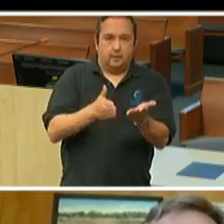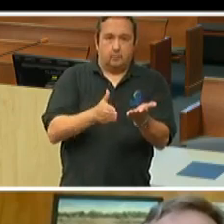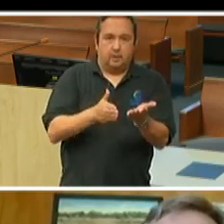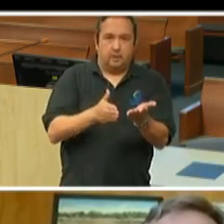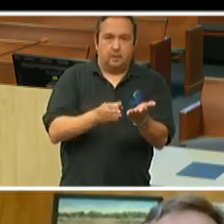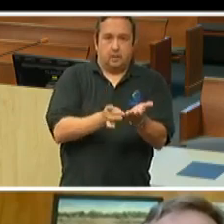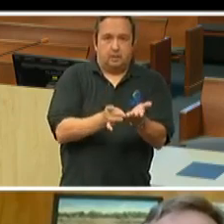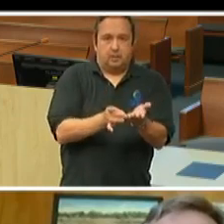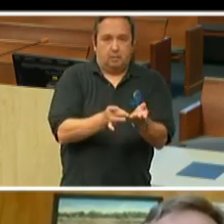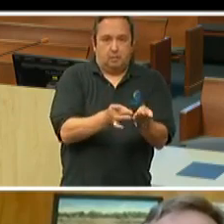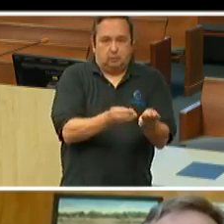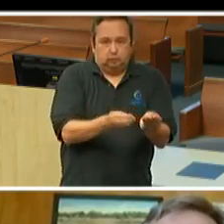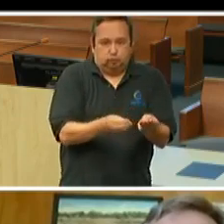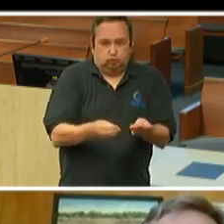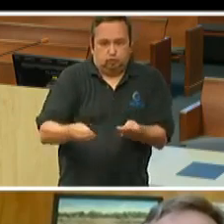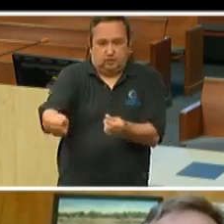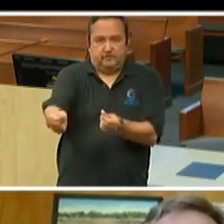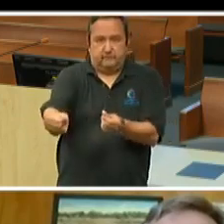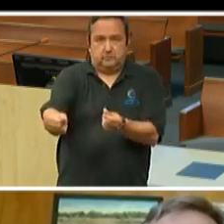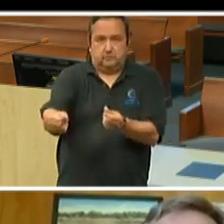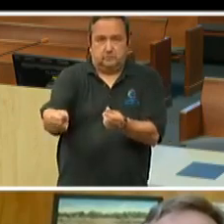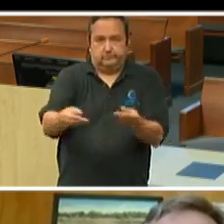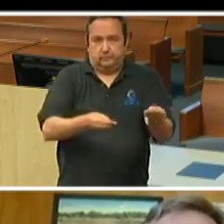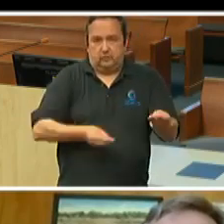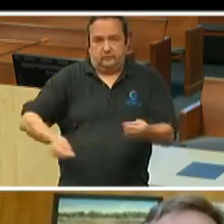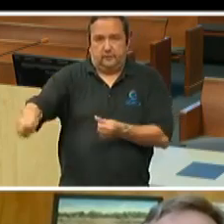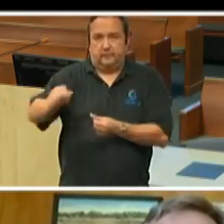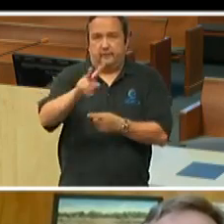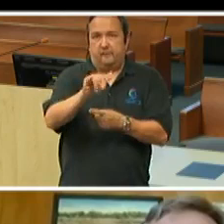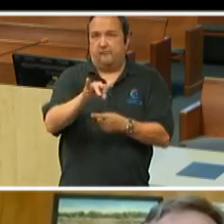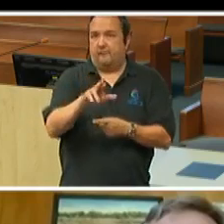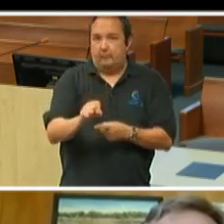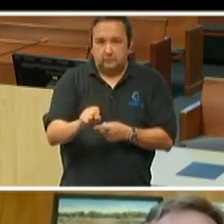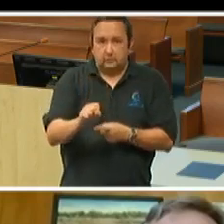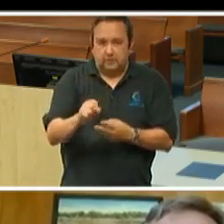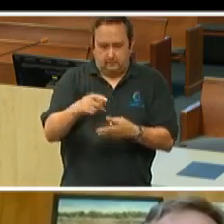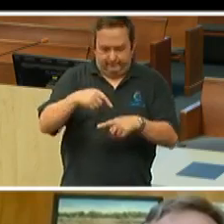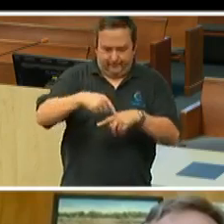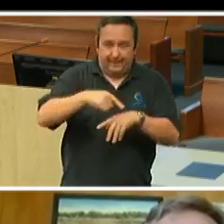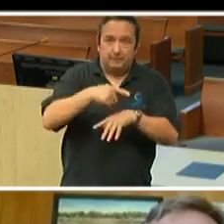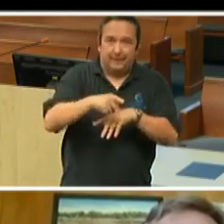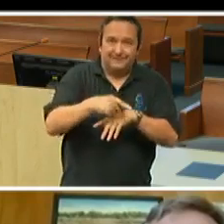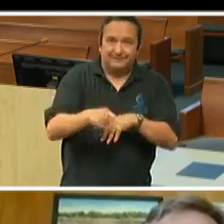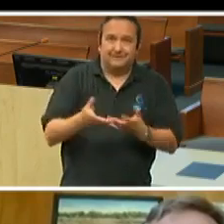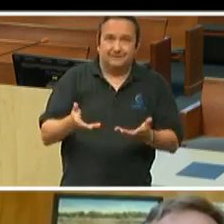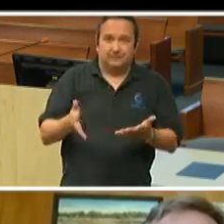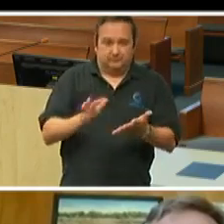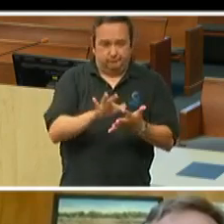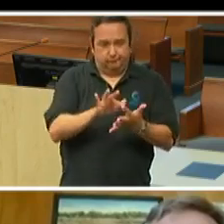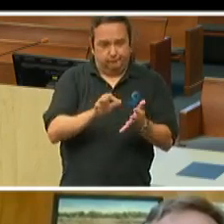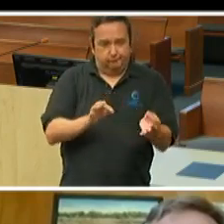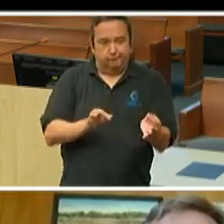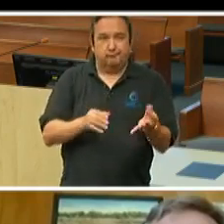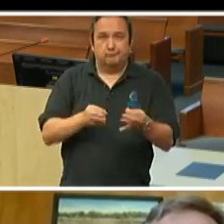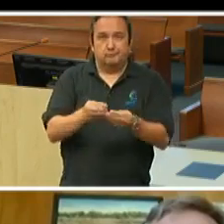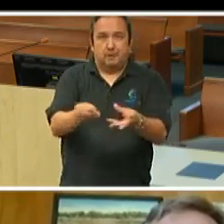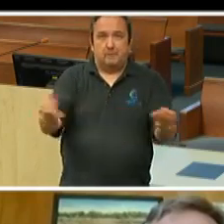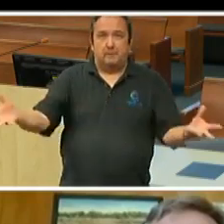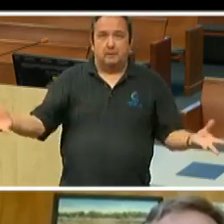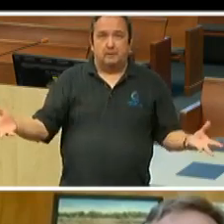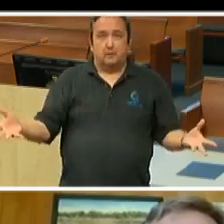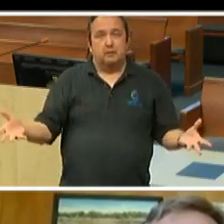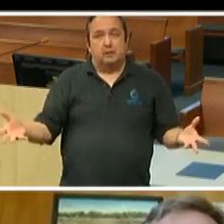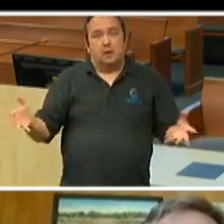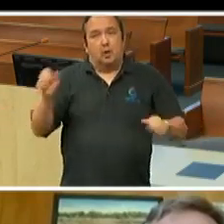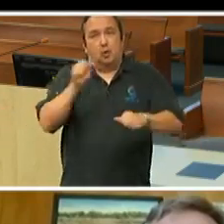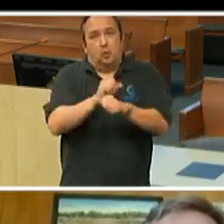transmuting or transferring this virus. So again, the workers, I think, have to be considered in this as well. It's